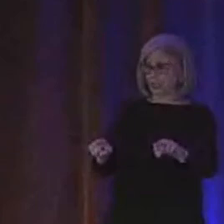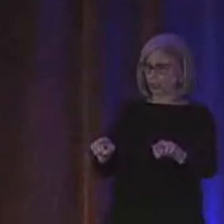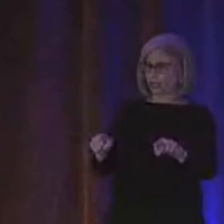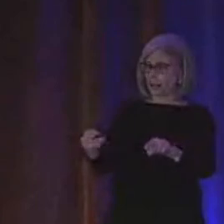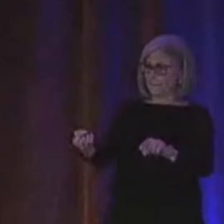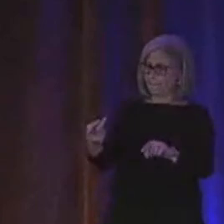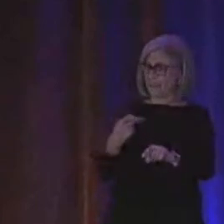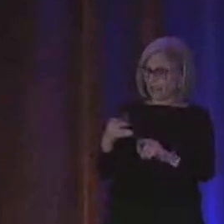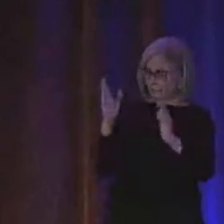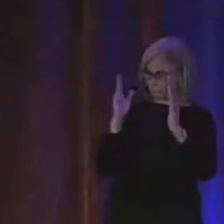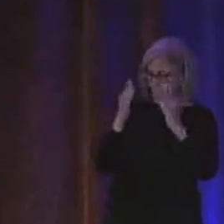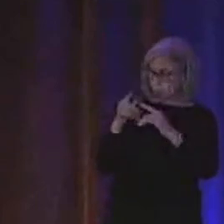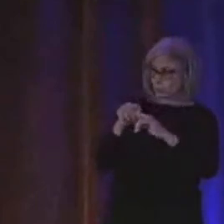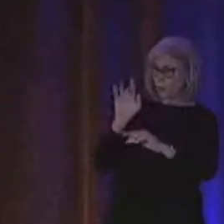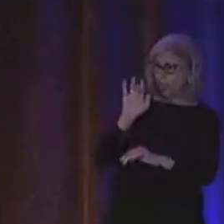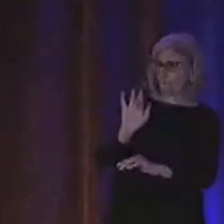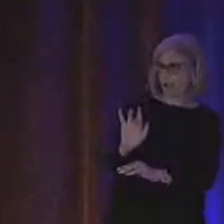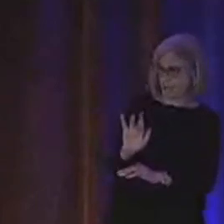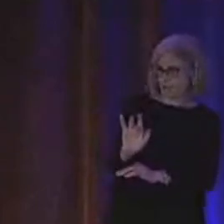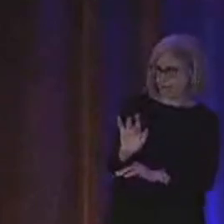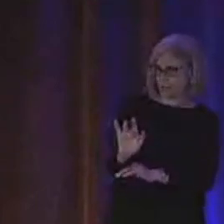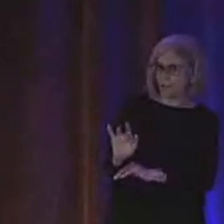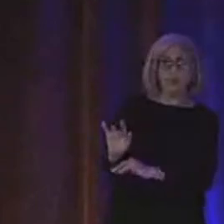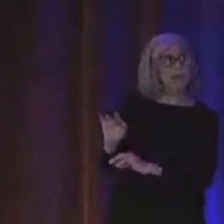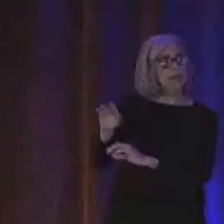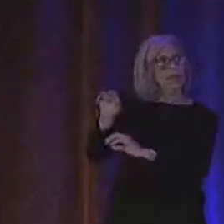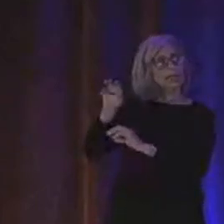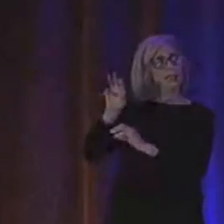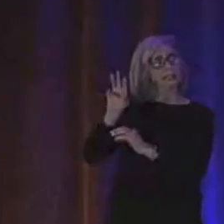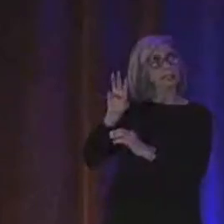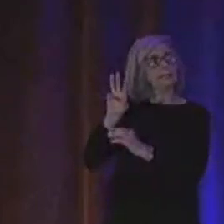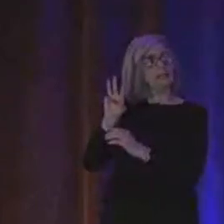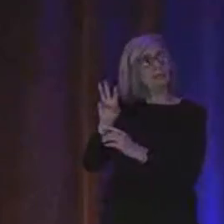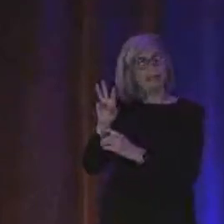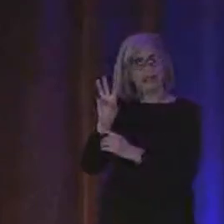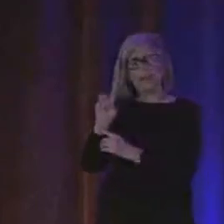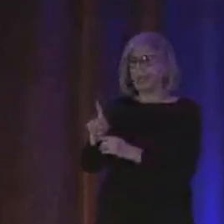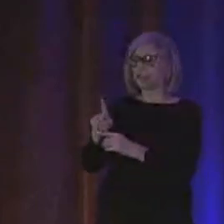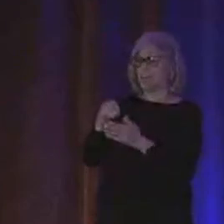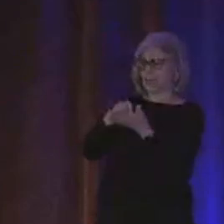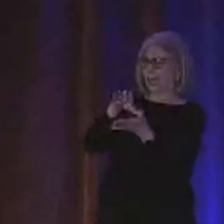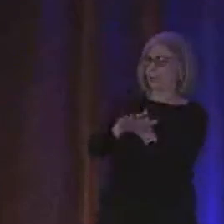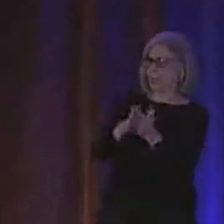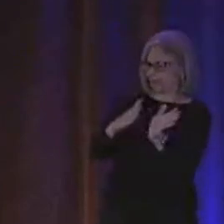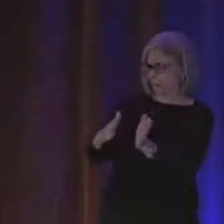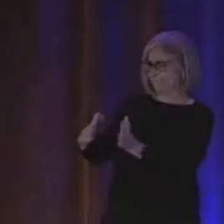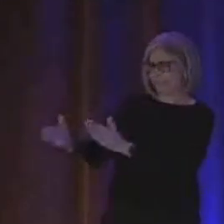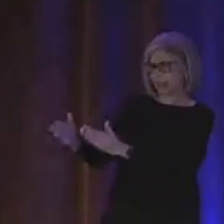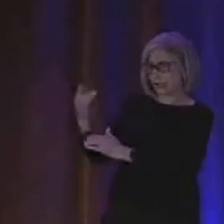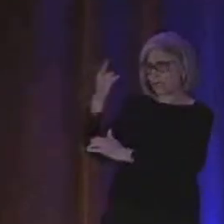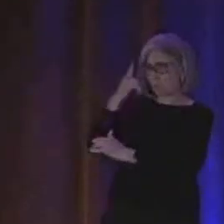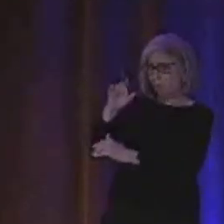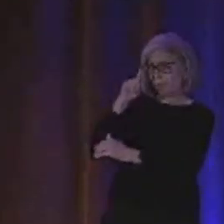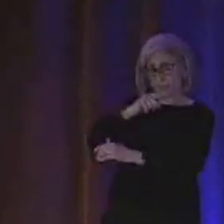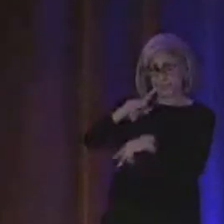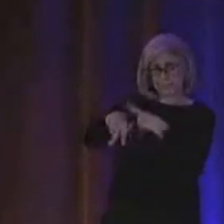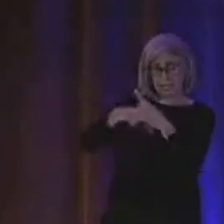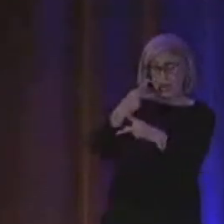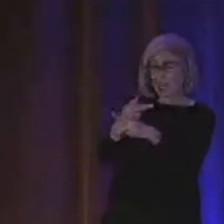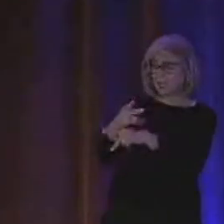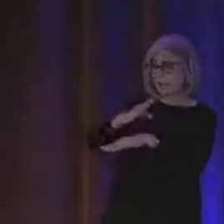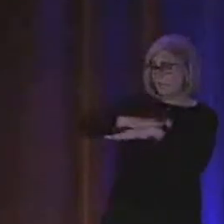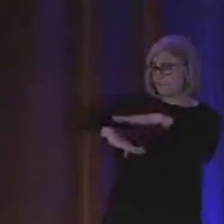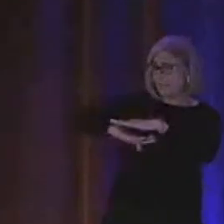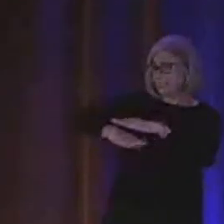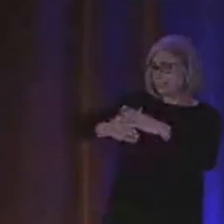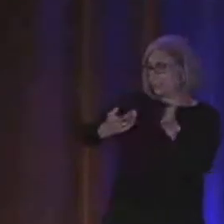button. And the WAI site has a documented pattern for this basic